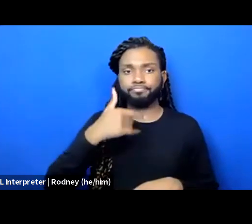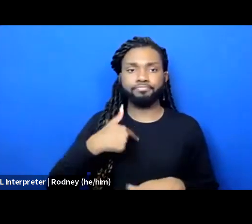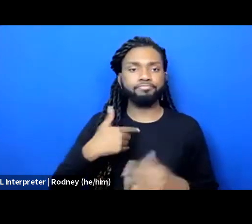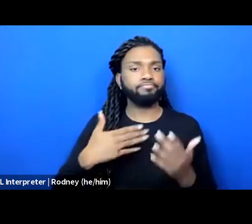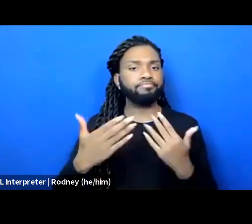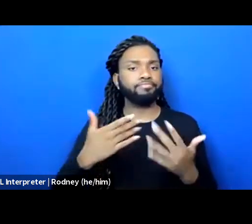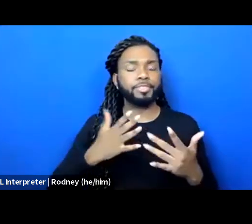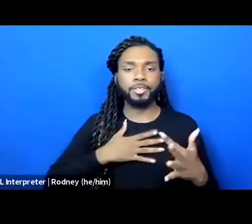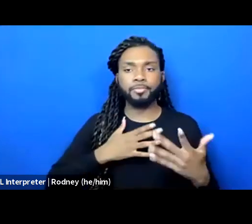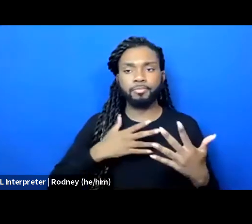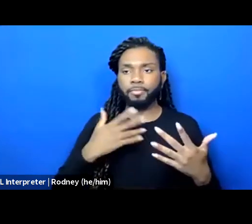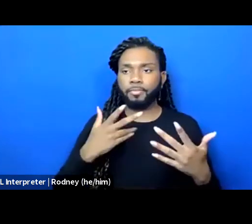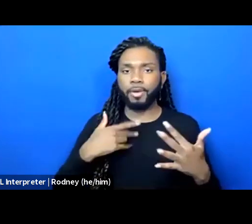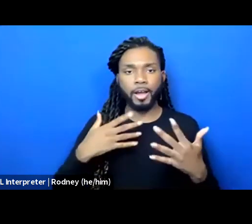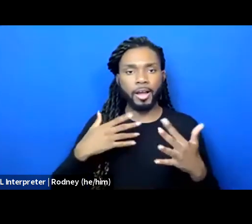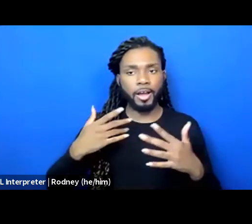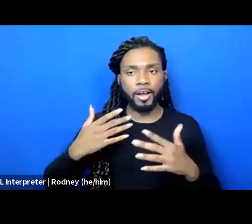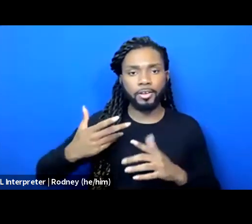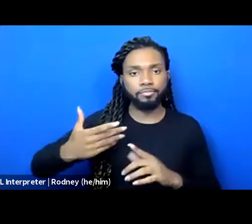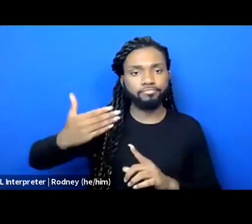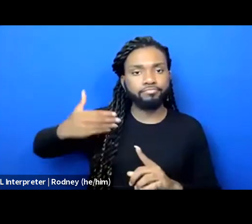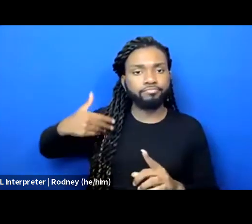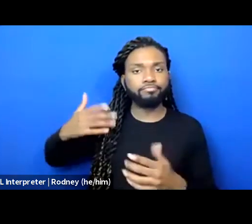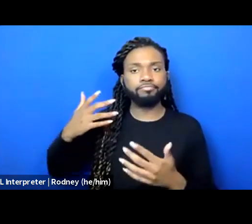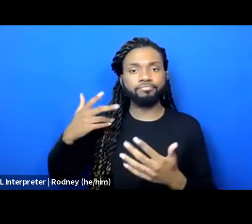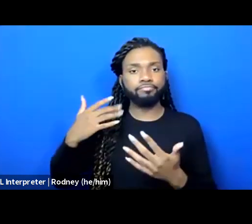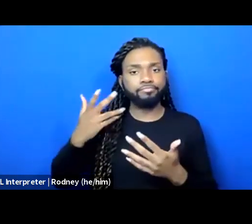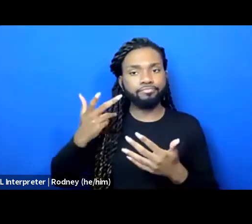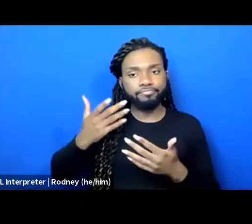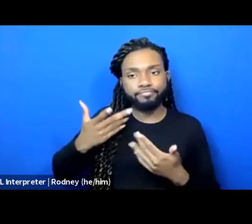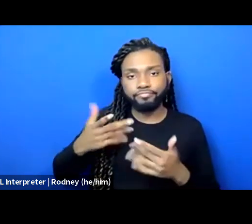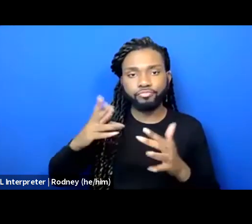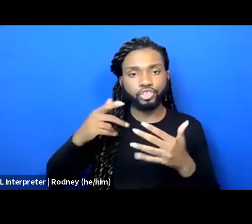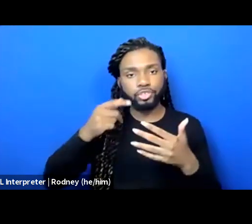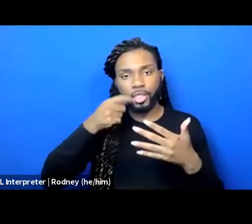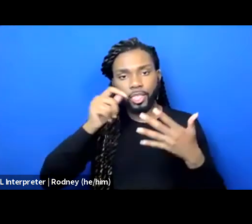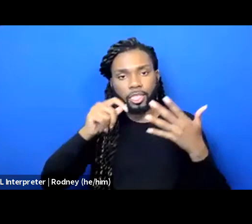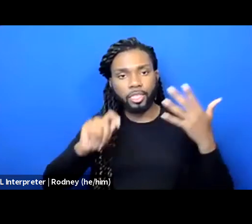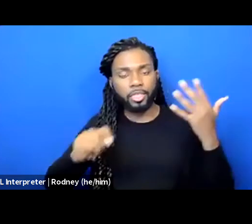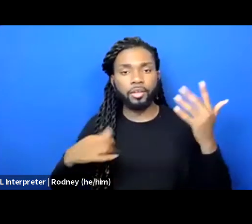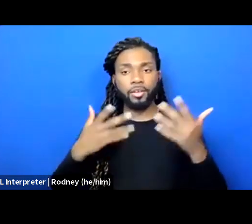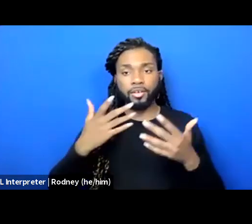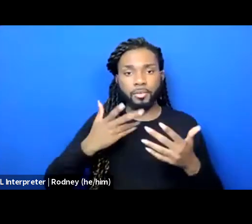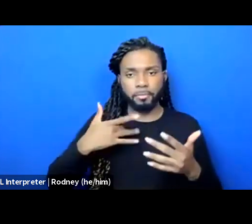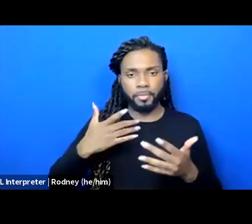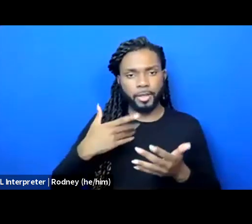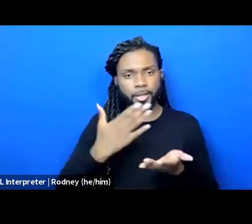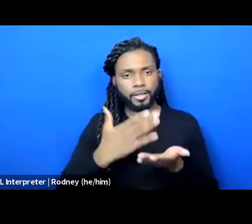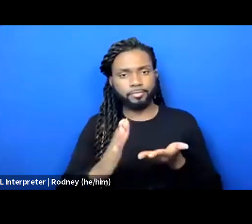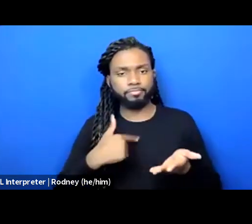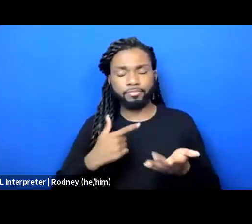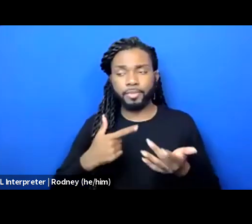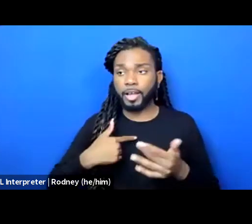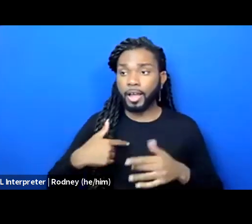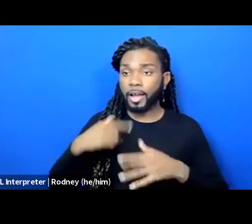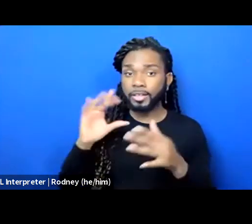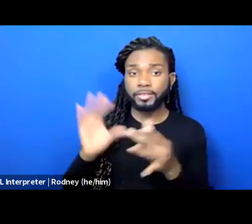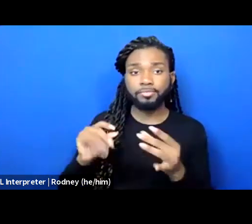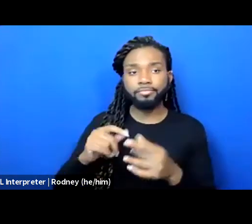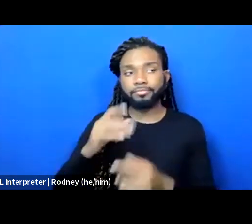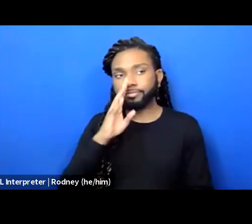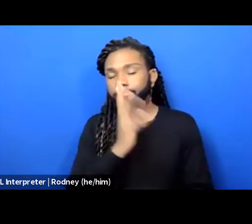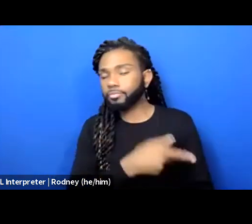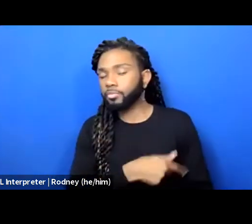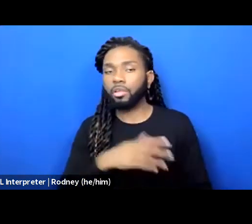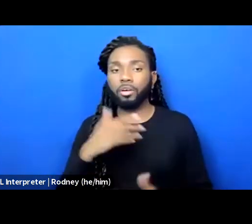my renown, I am invisible, I am erased, I speak, no one responds, they move